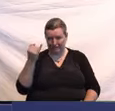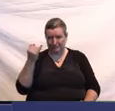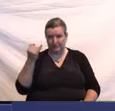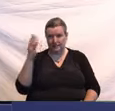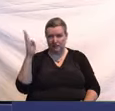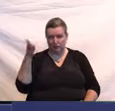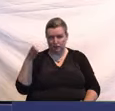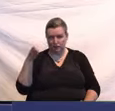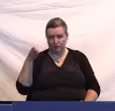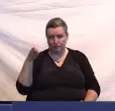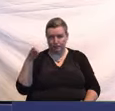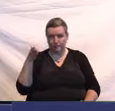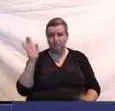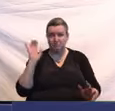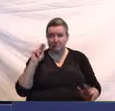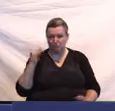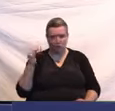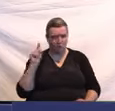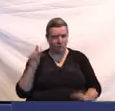.com/NJ/.